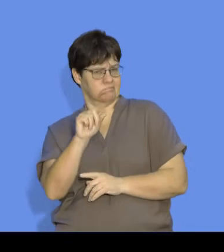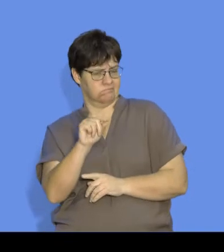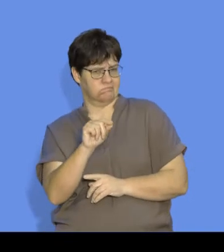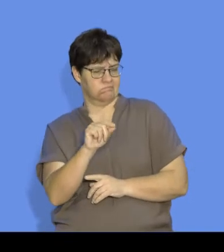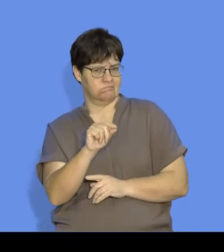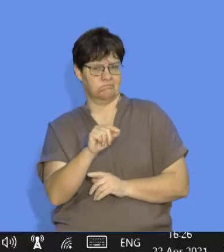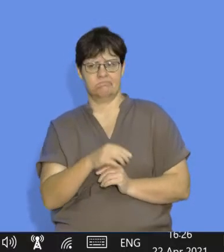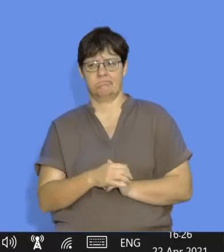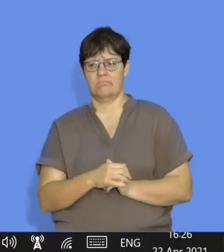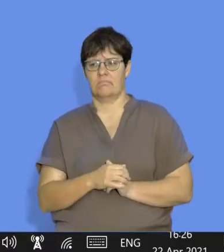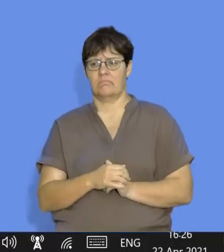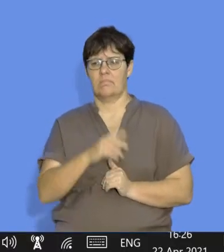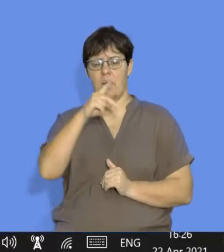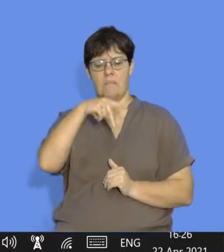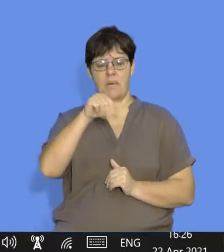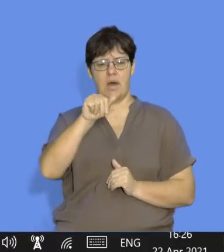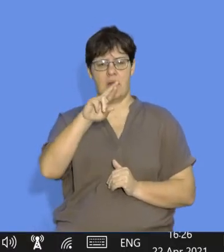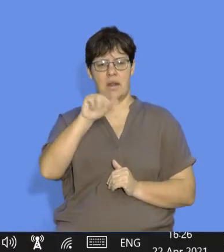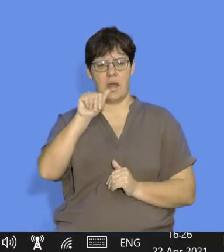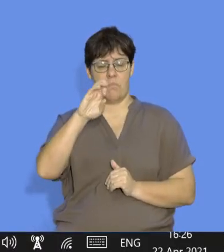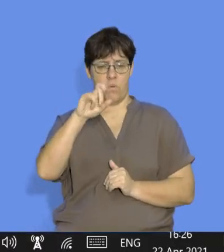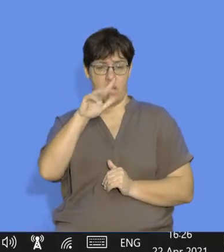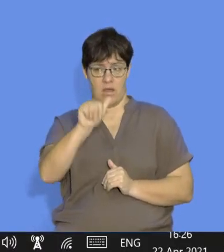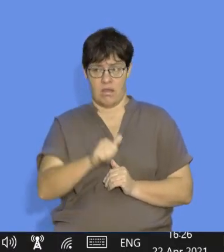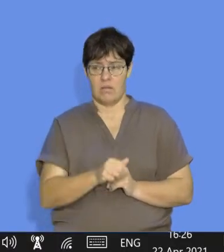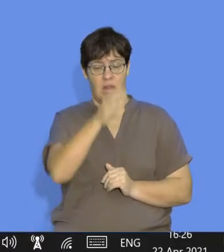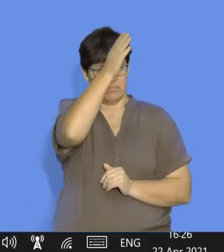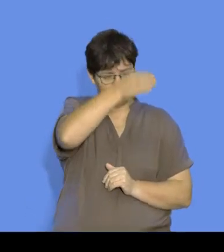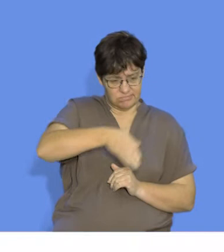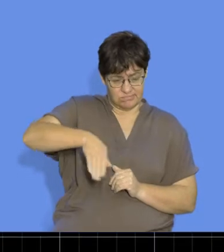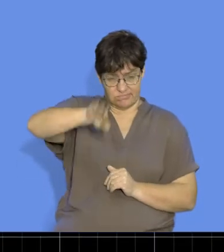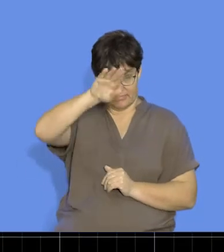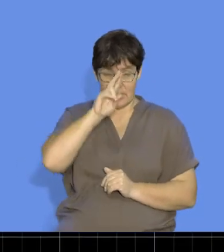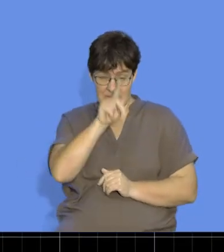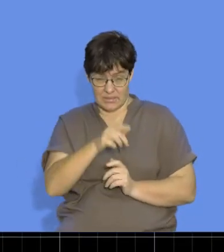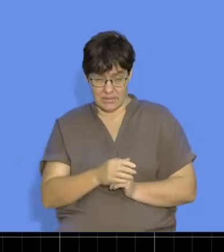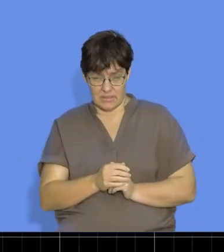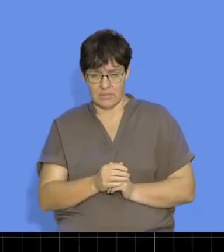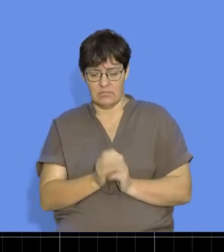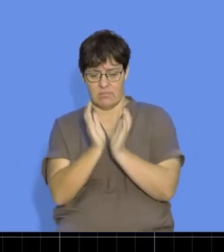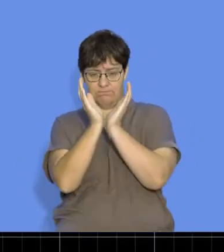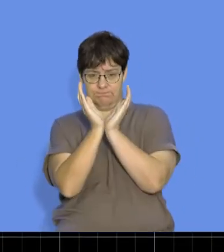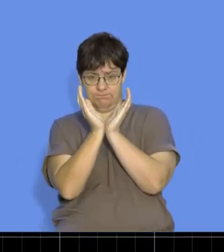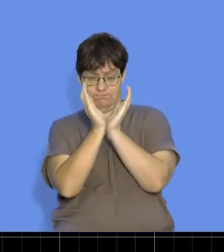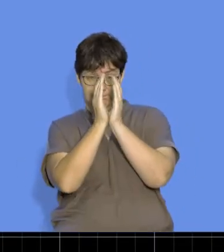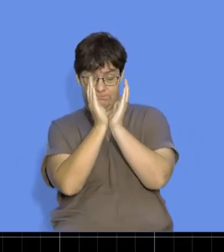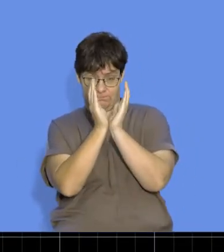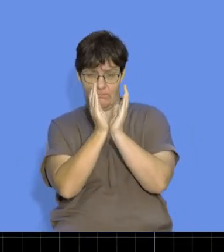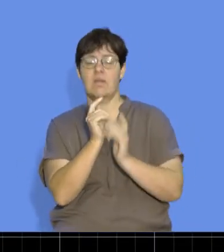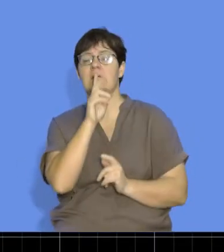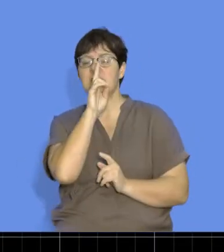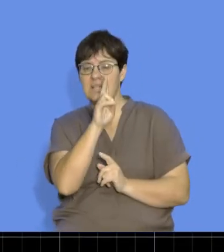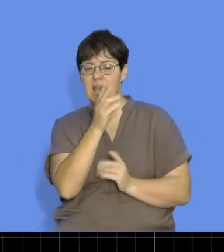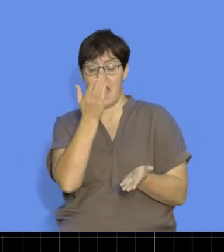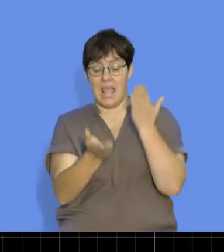about a parabola, right? So if we look at a parabola here, you can see that I've given you